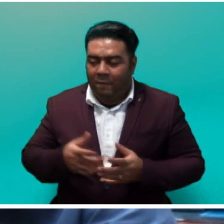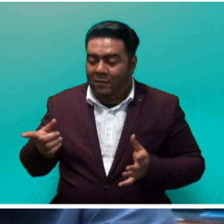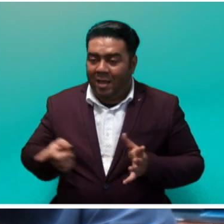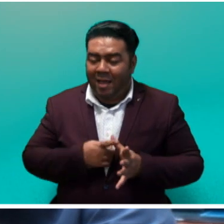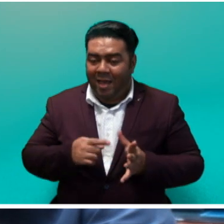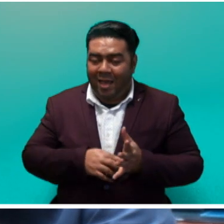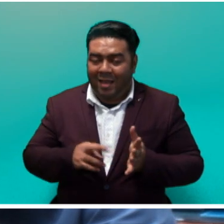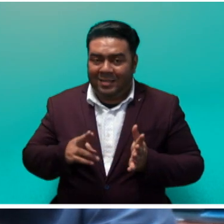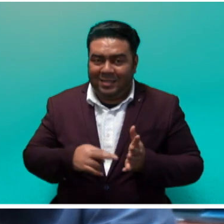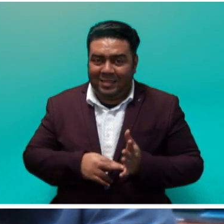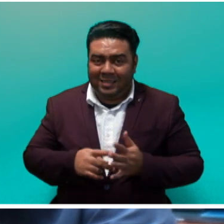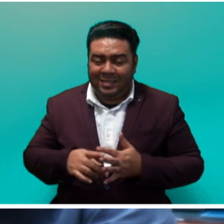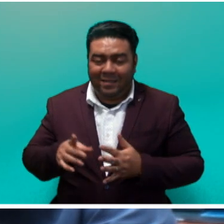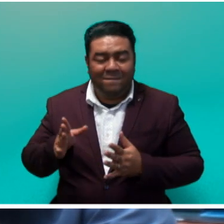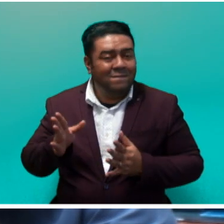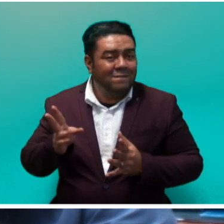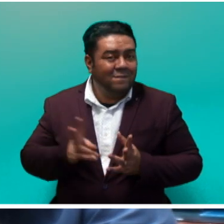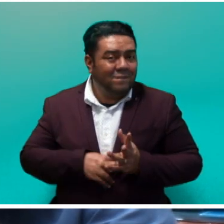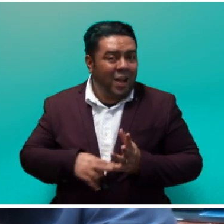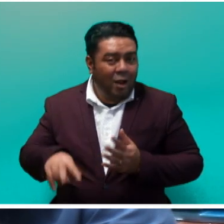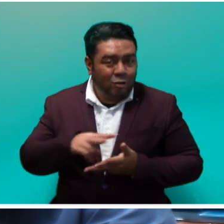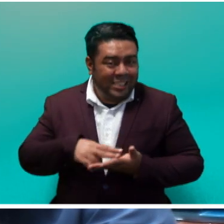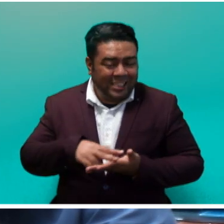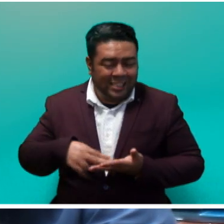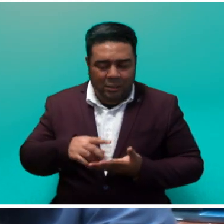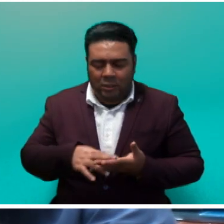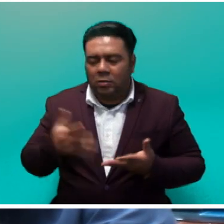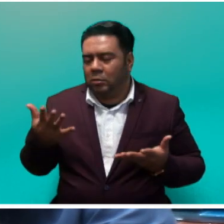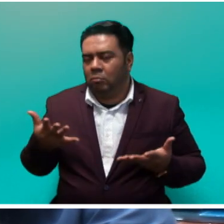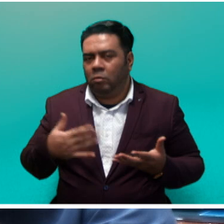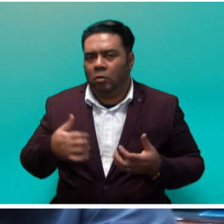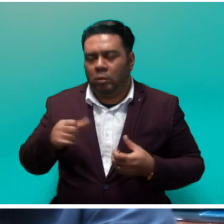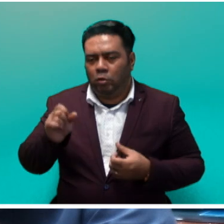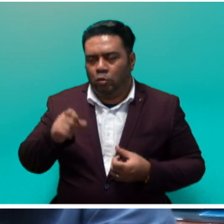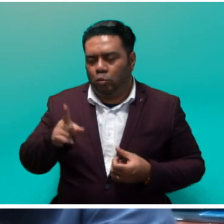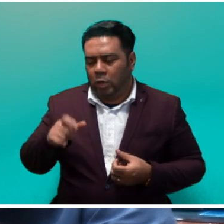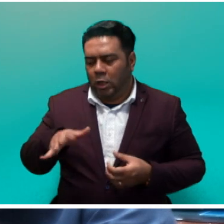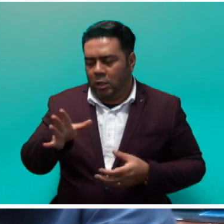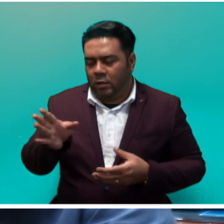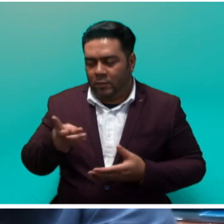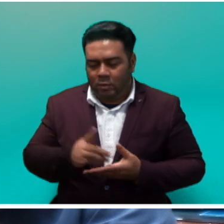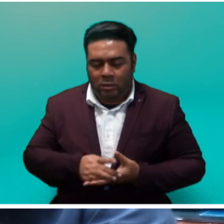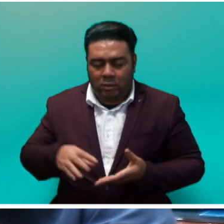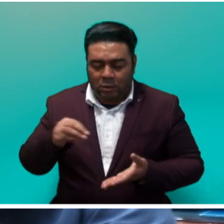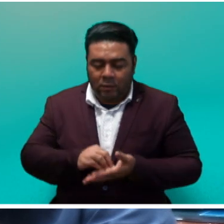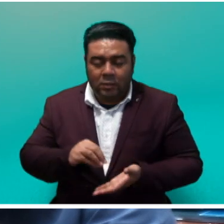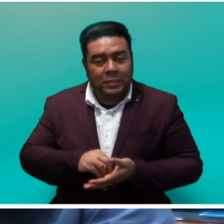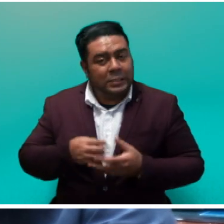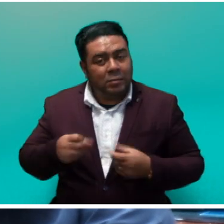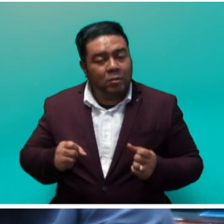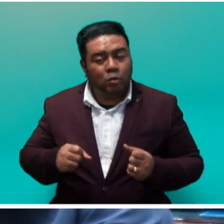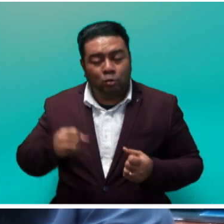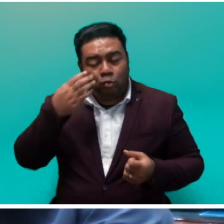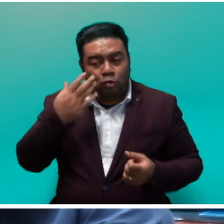Antivirus and anti-malware software that manages all end-user devices and server systems to detect and